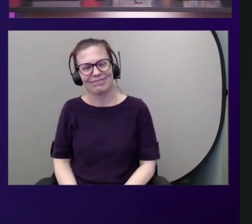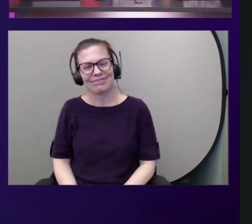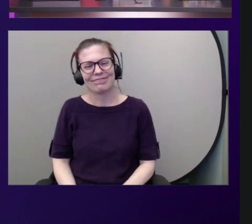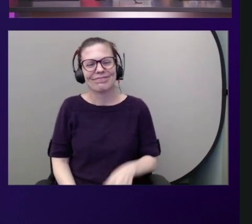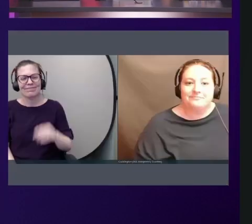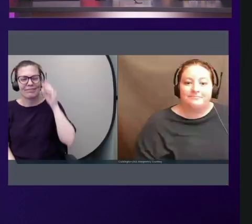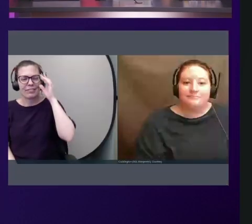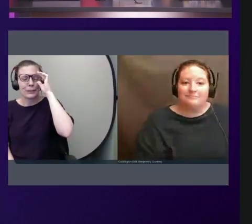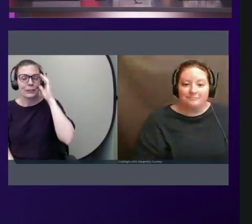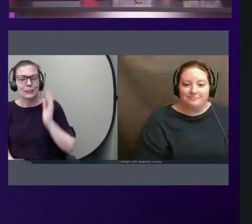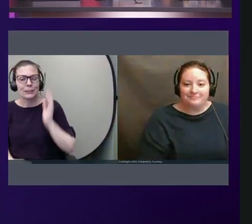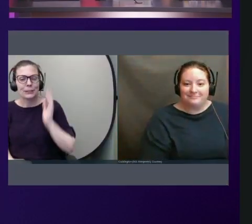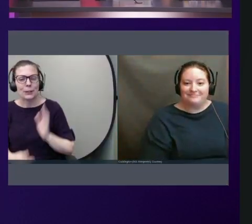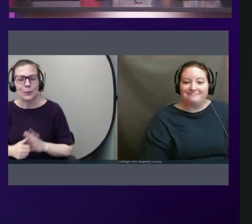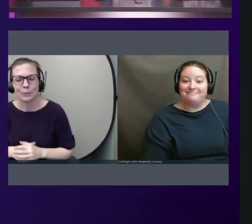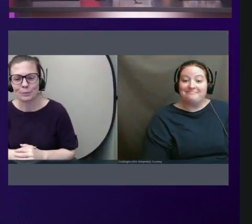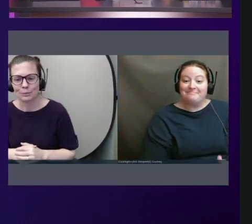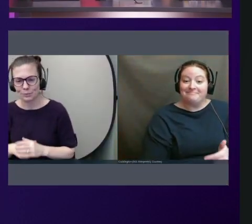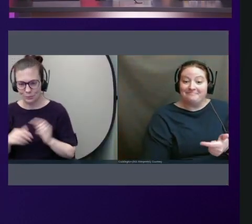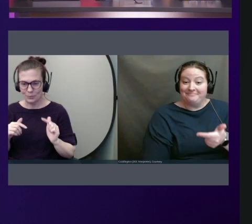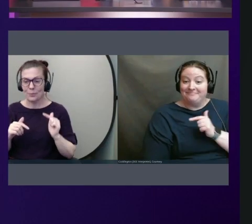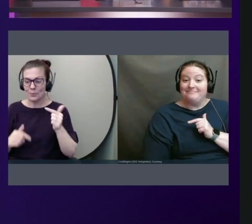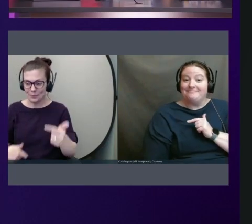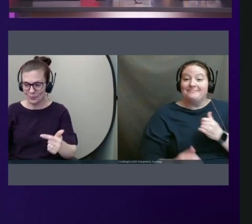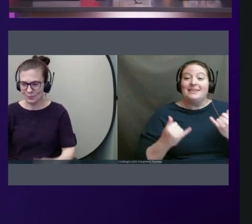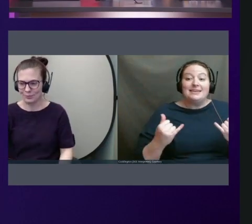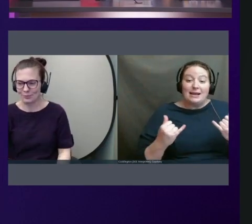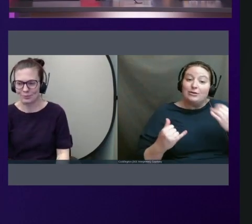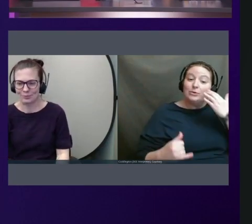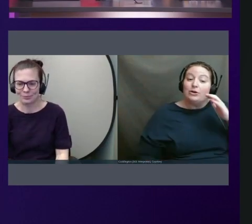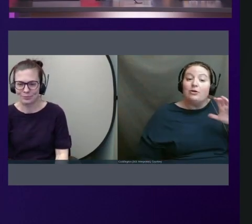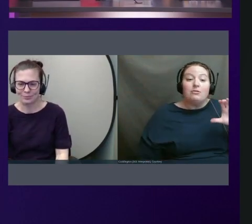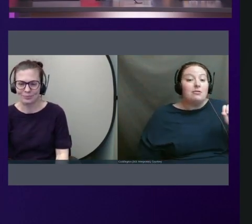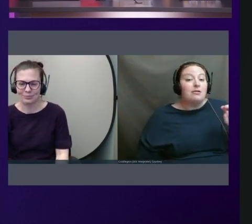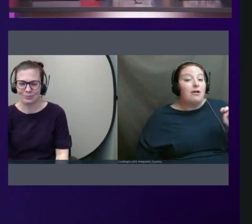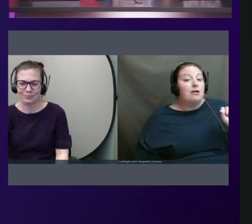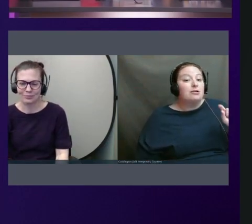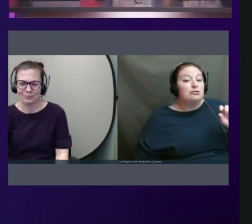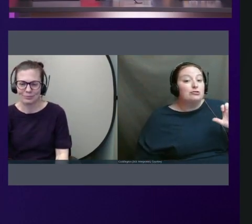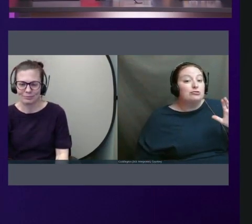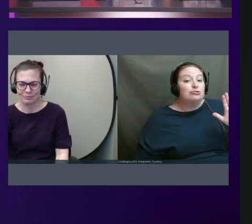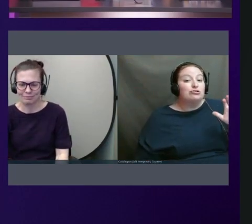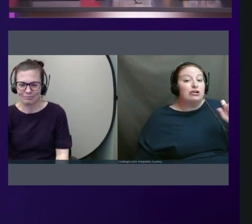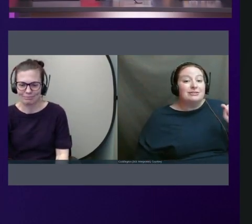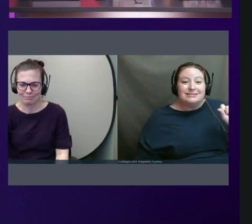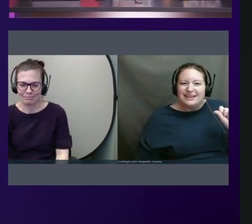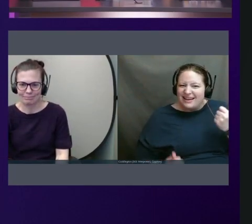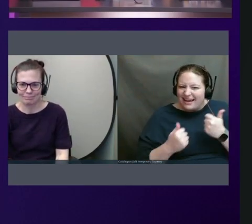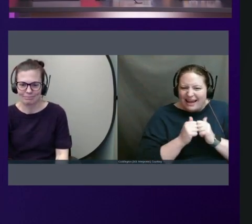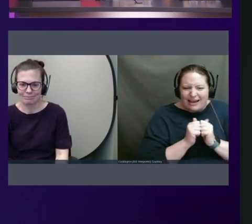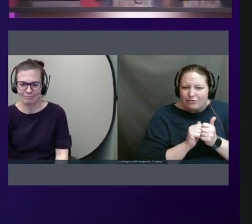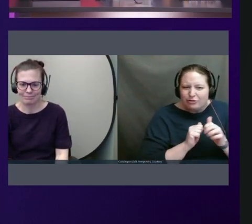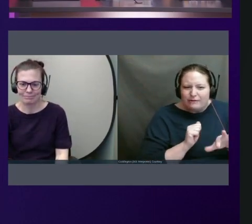So now that we know what constructs are, how do you go about finding the ones that are available to you?